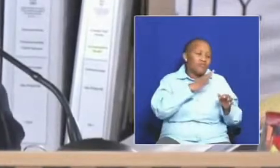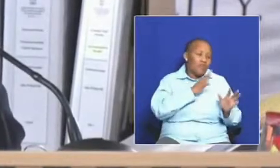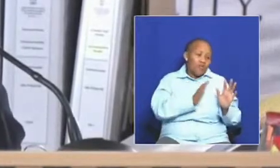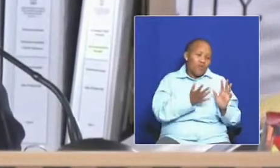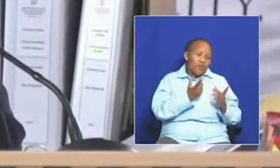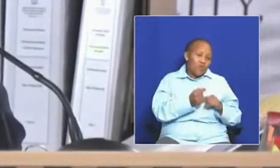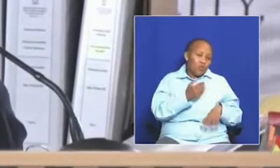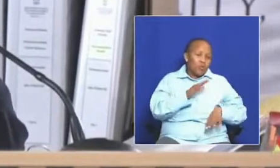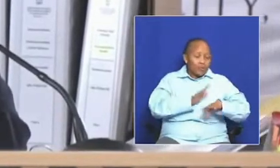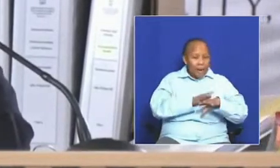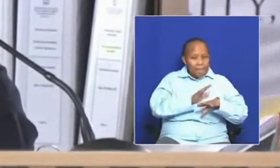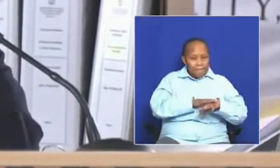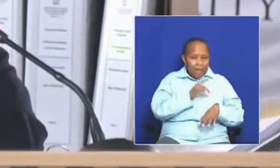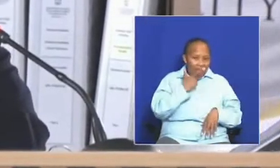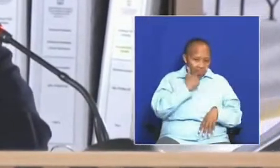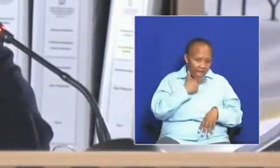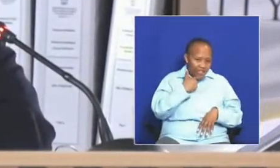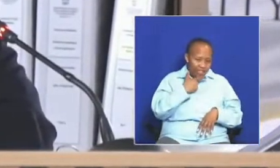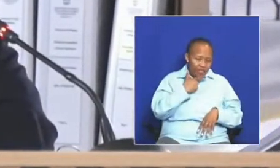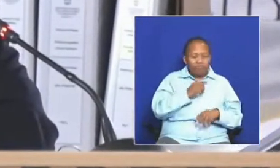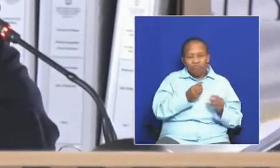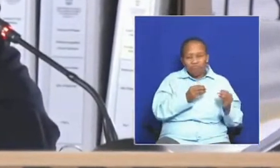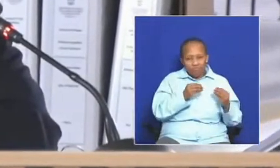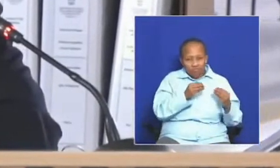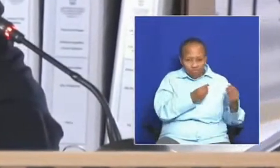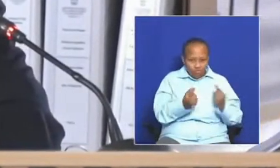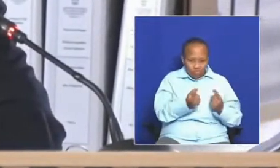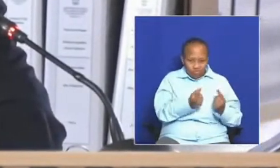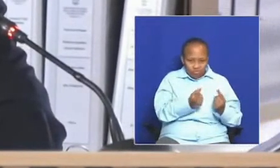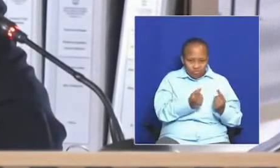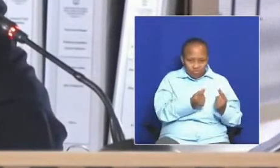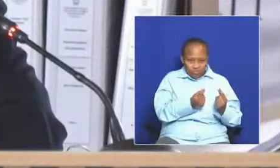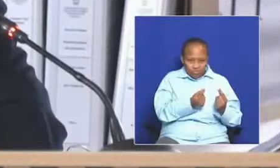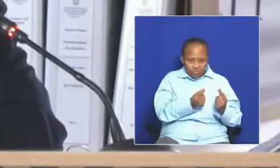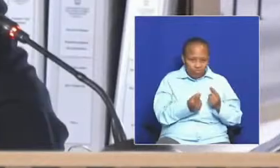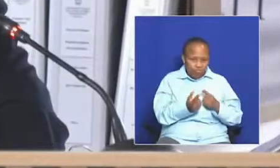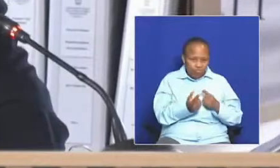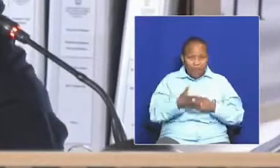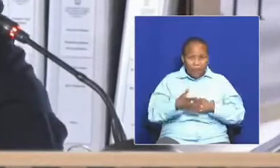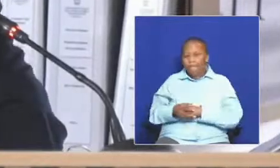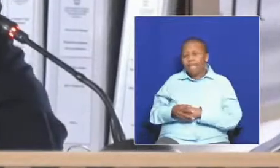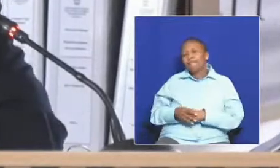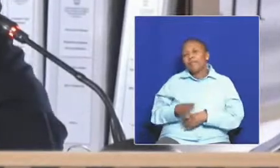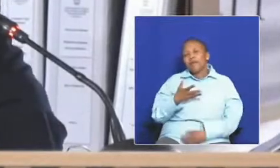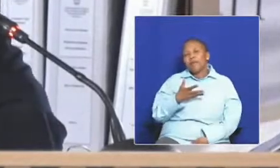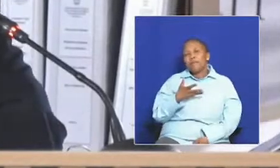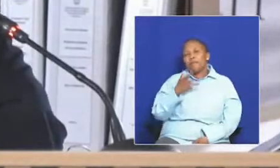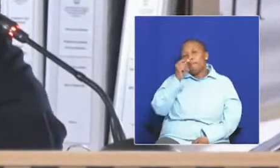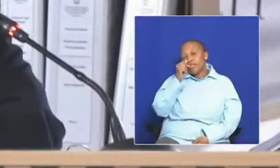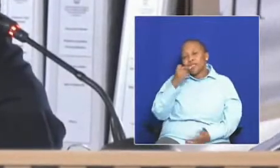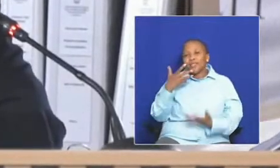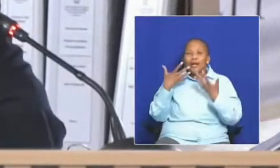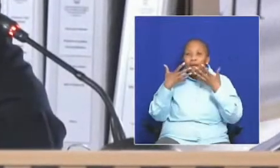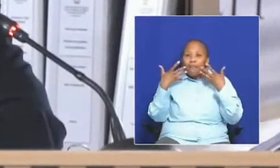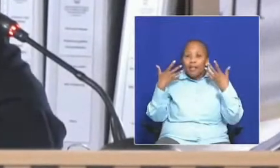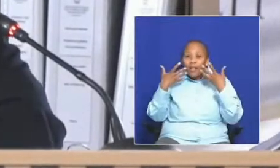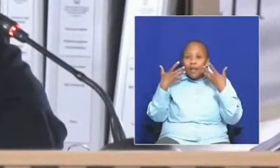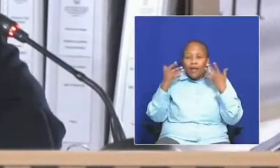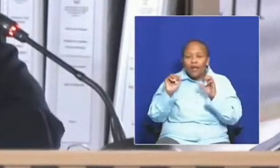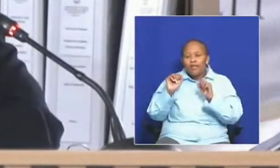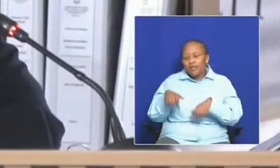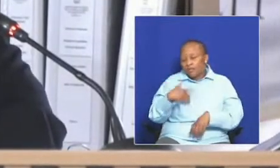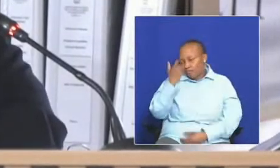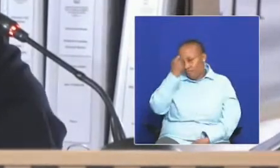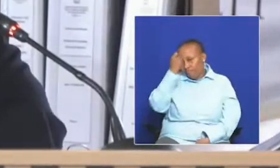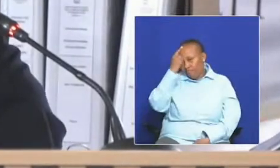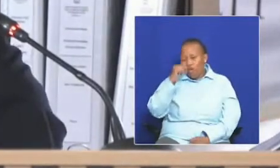Then, just to close this issue, Mr. Matlala, where I understand that there was no agreement, I think you testified as